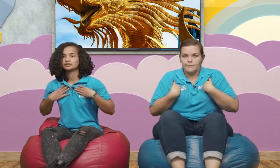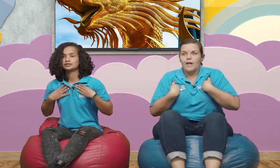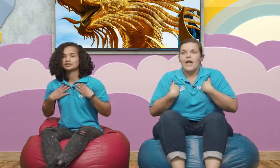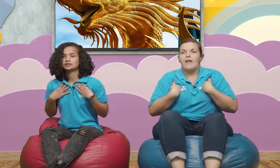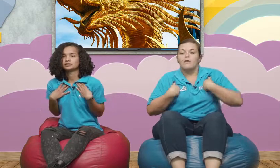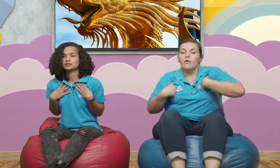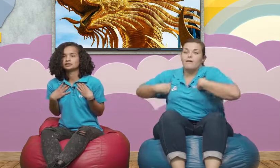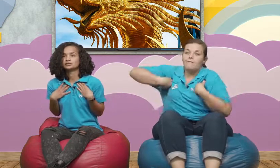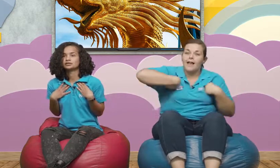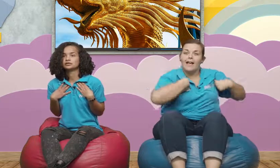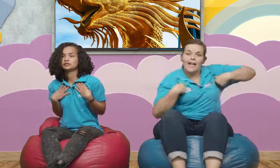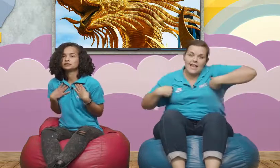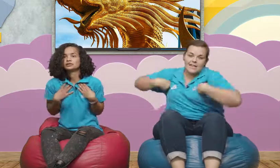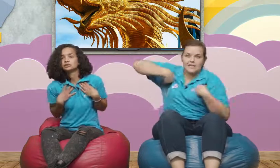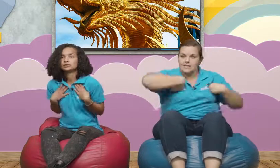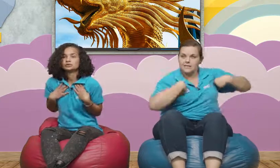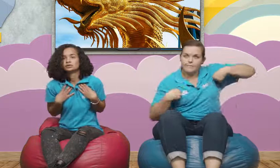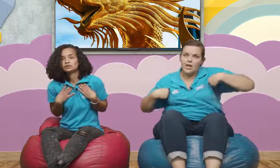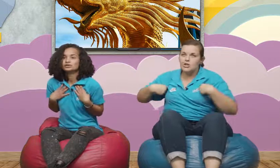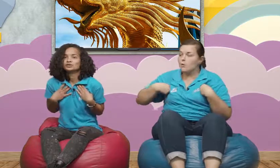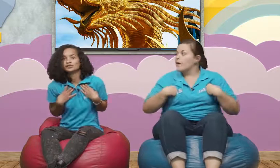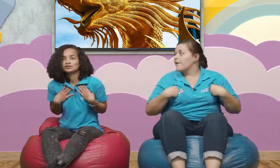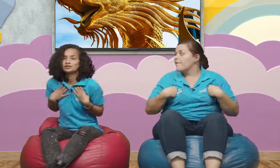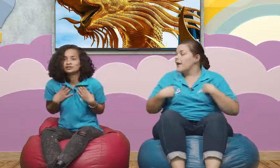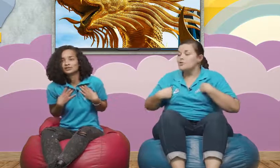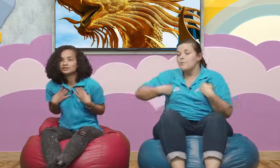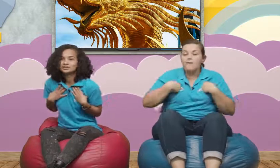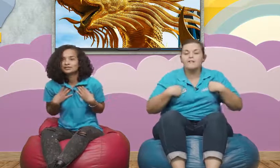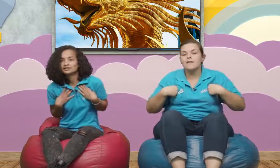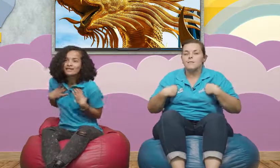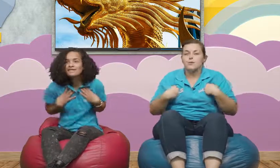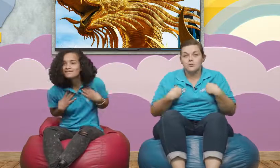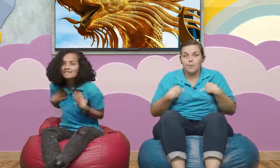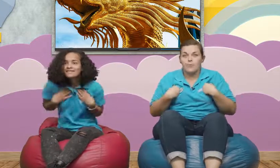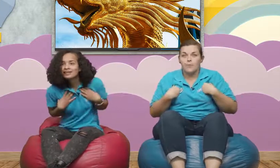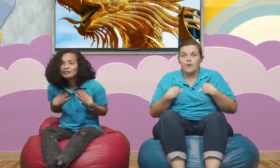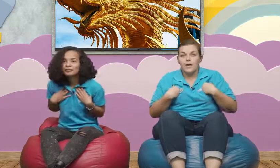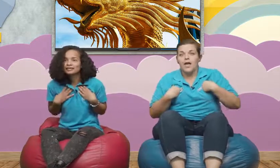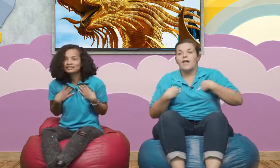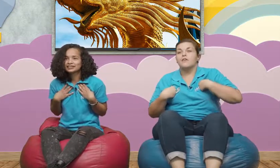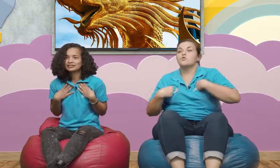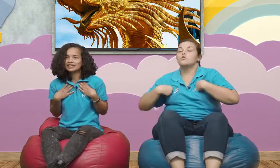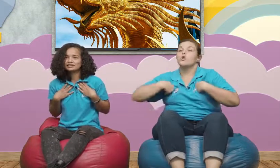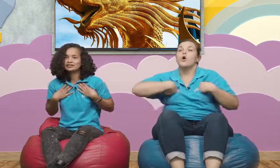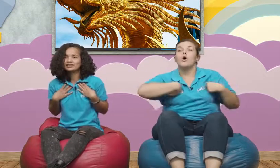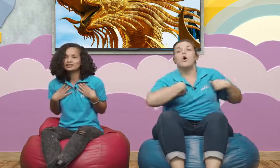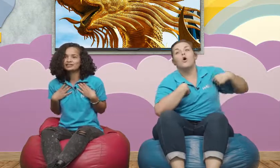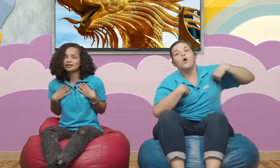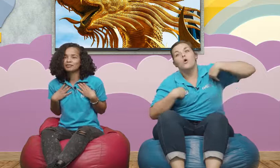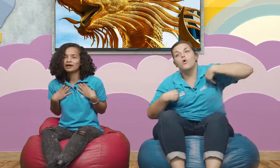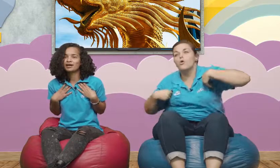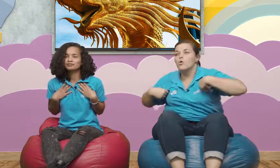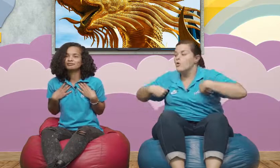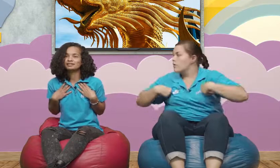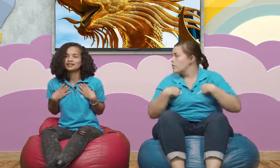elbows and then you're going to fly like this. So we're going to fly super fast and then we're going to stop. But Maricel, you said I should tuck